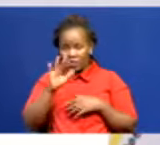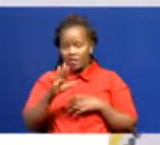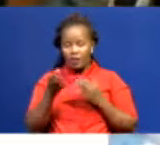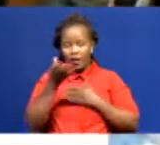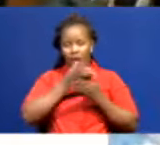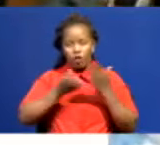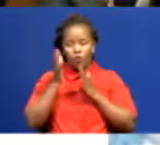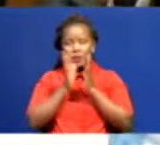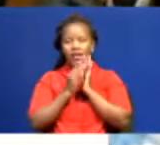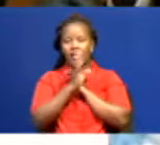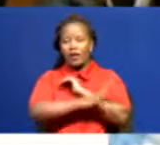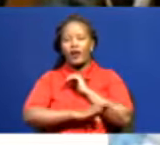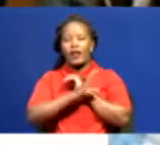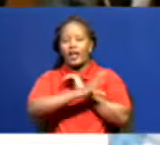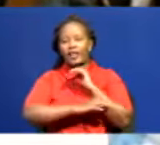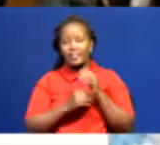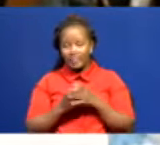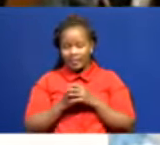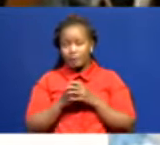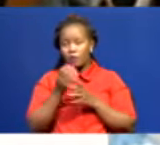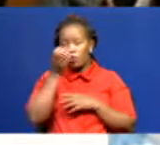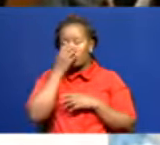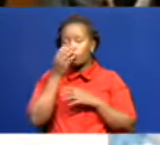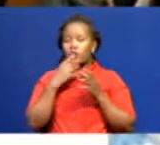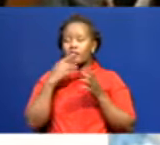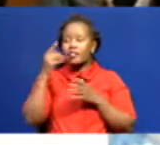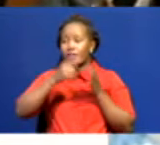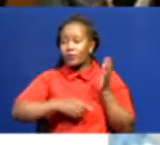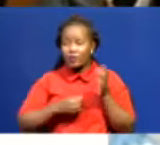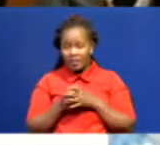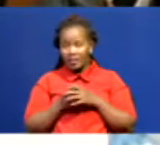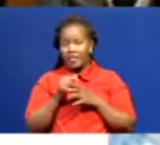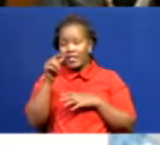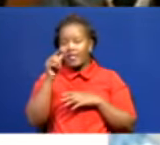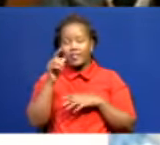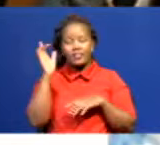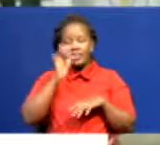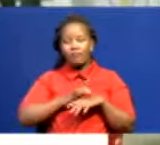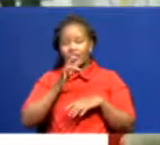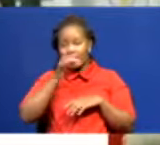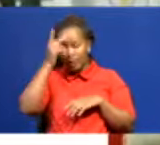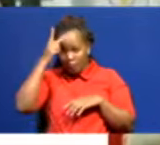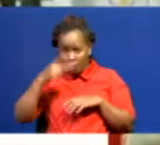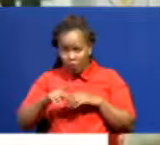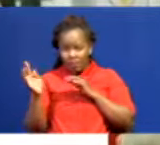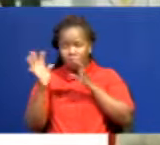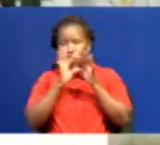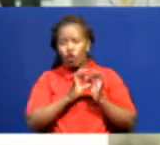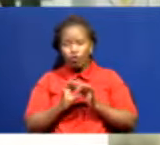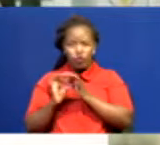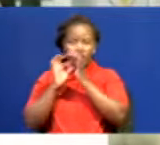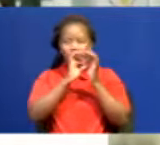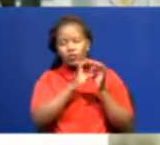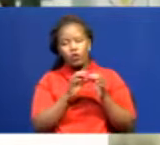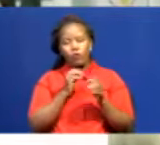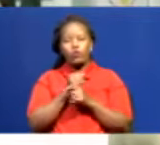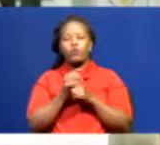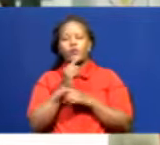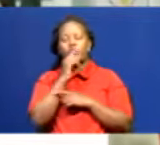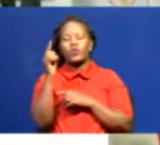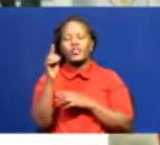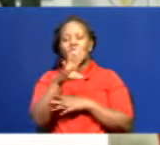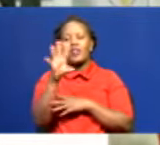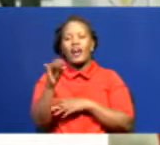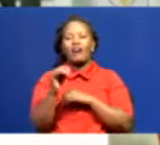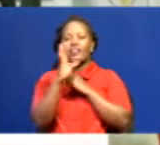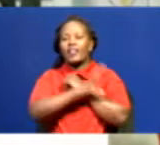economies. President Ruto said the sequence of development and unity policies in the region would position the continent as